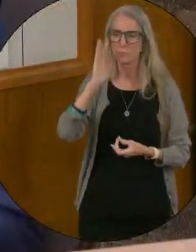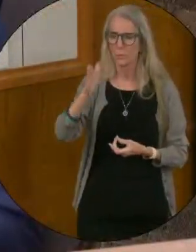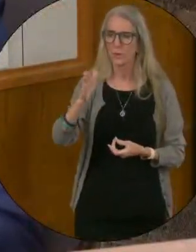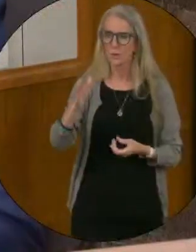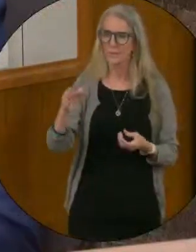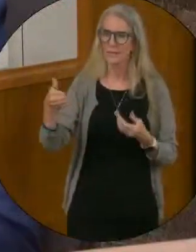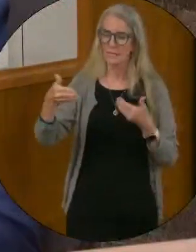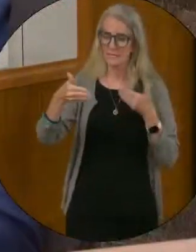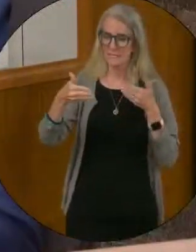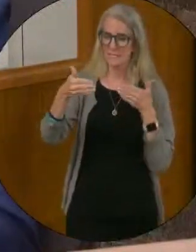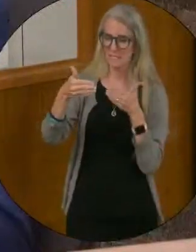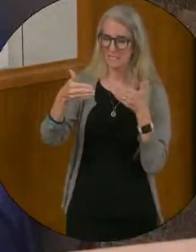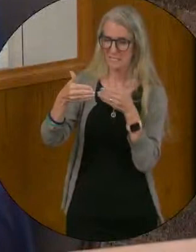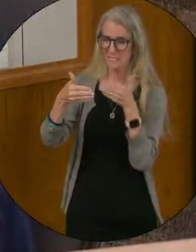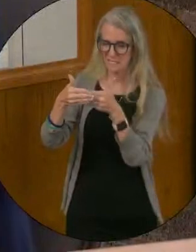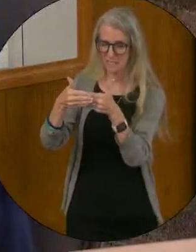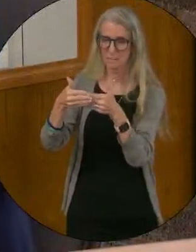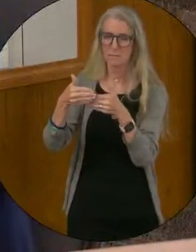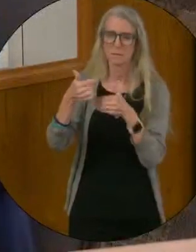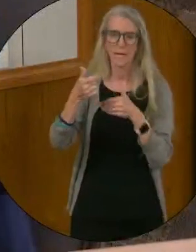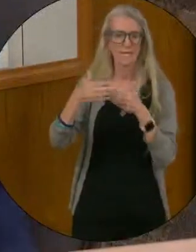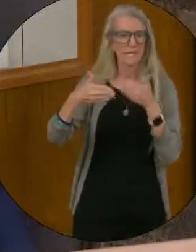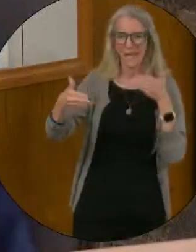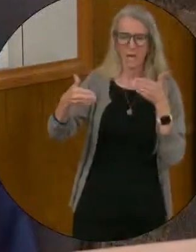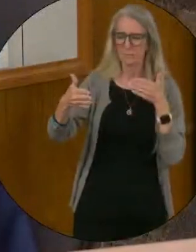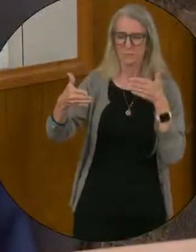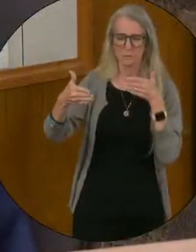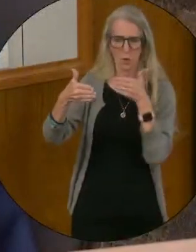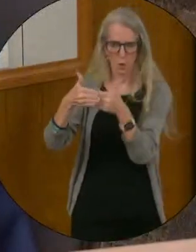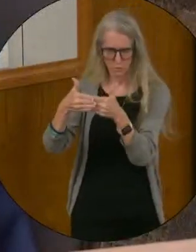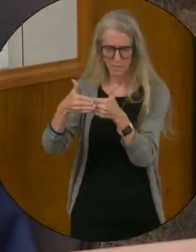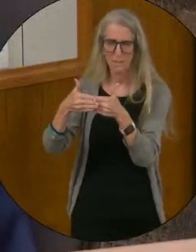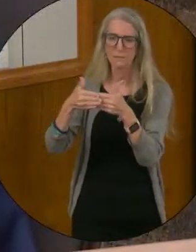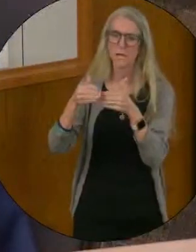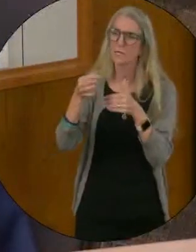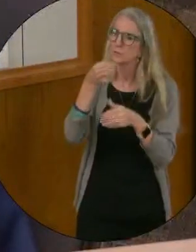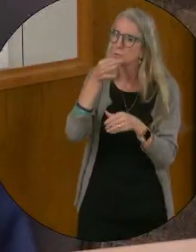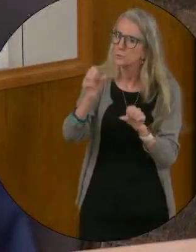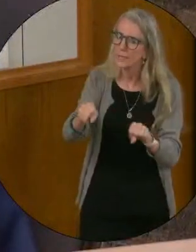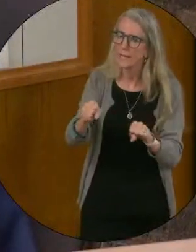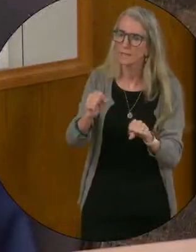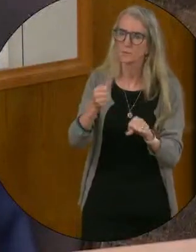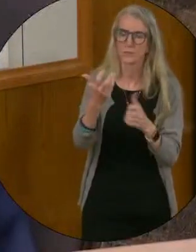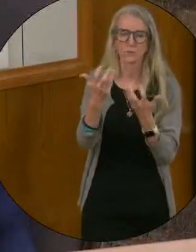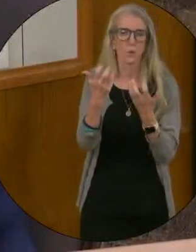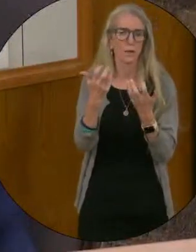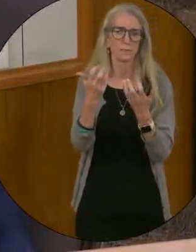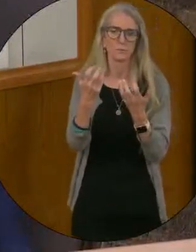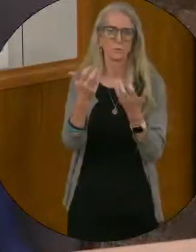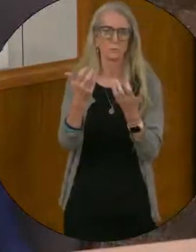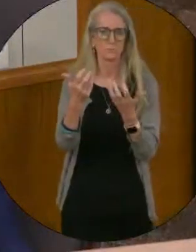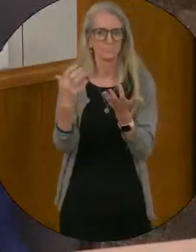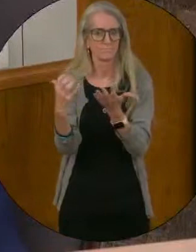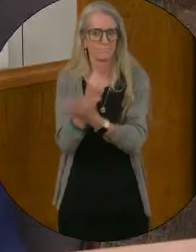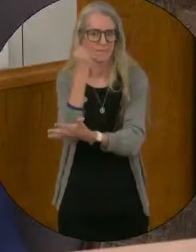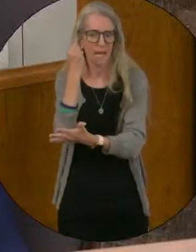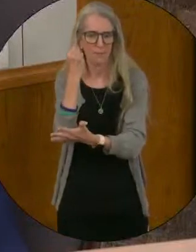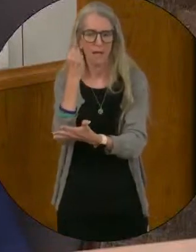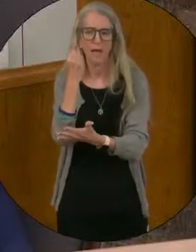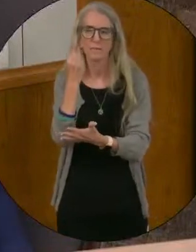those gaps as soon as we can. But I just wanted, to capitalize on making